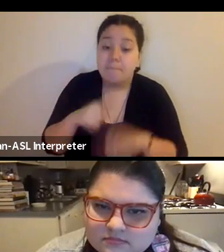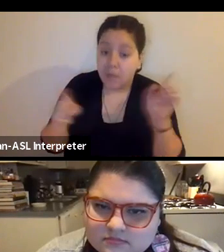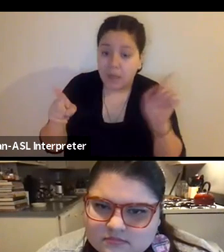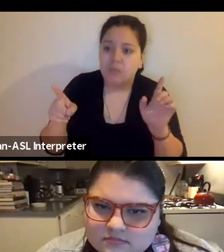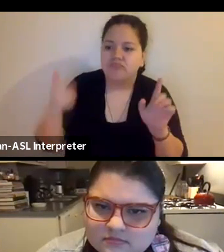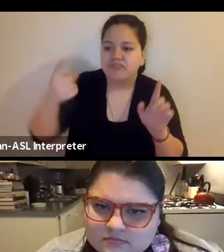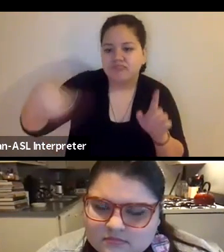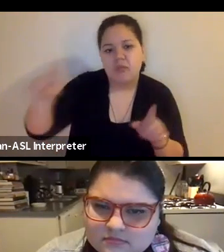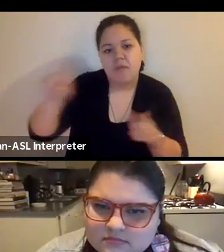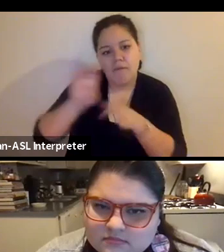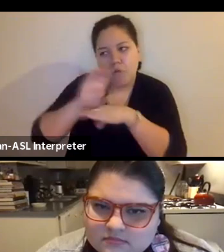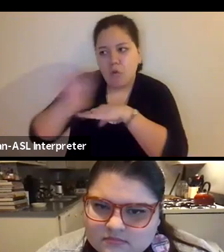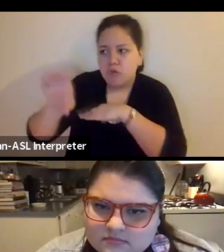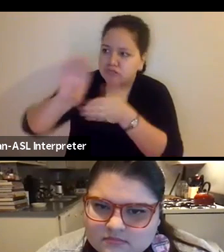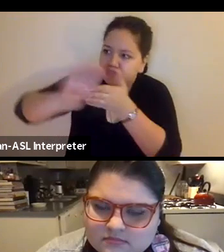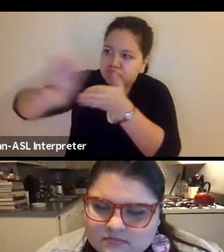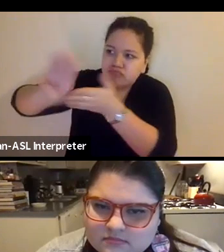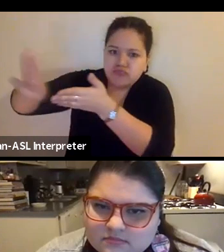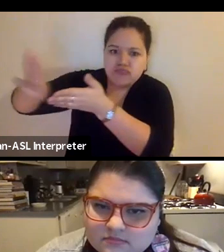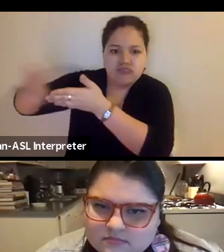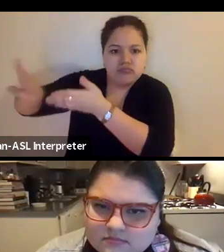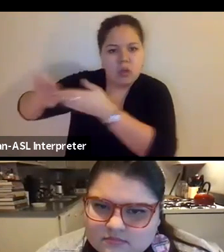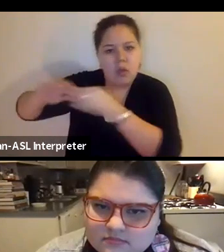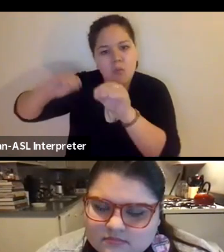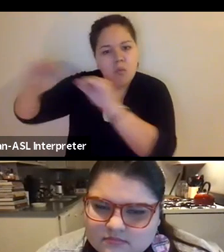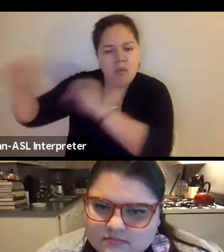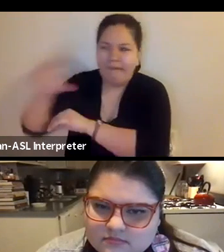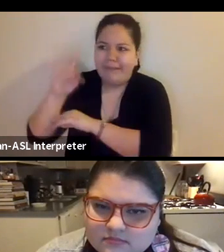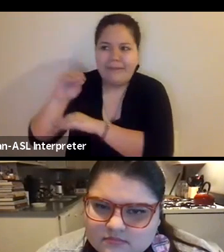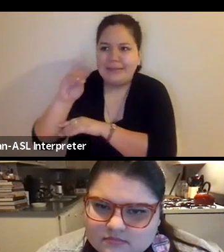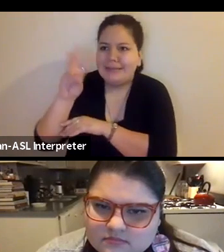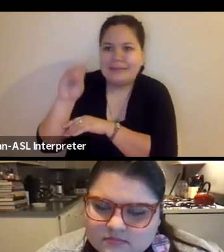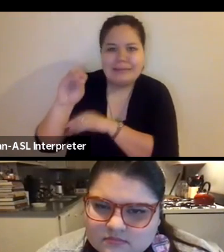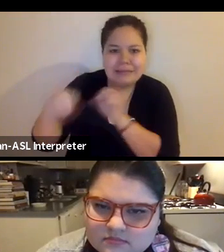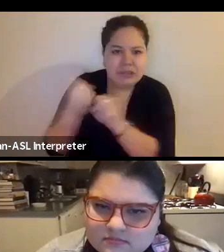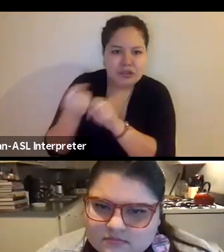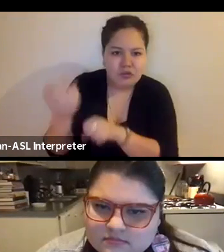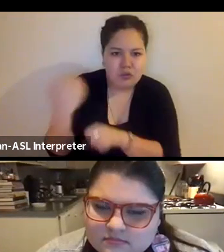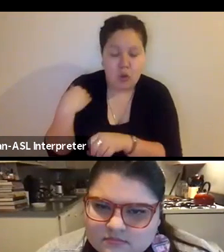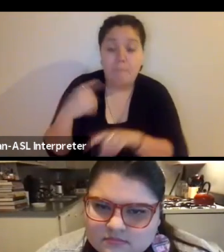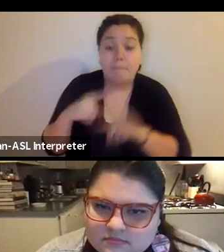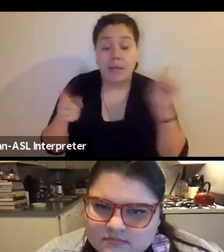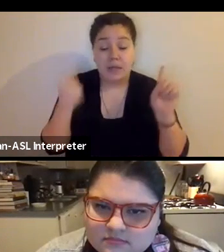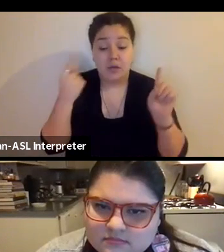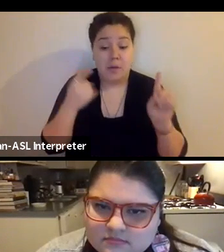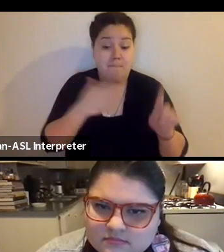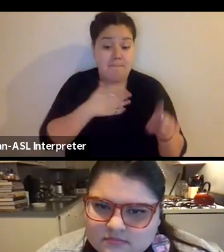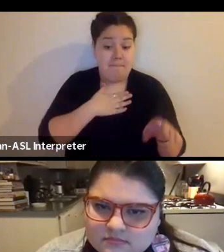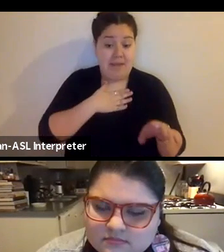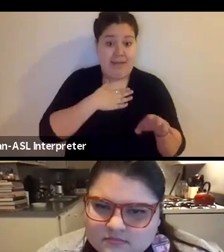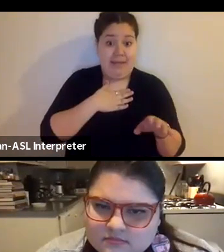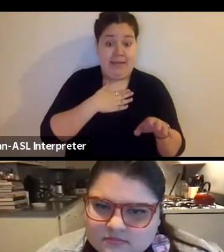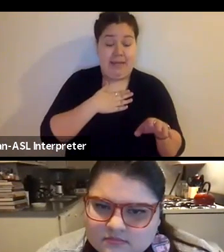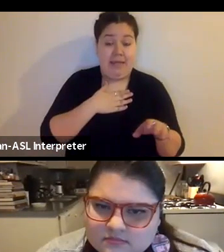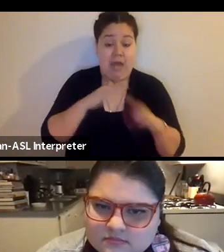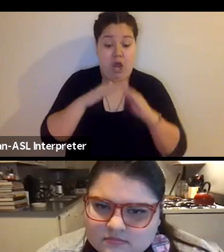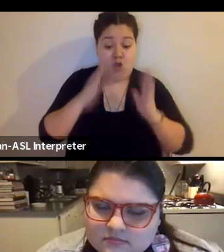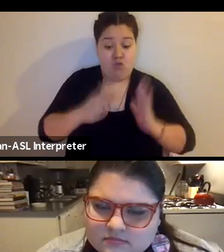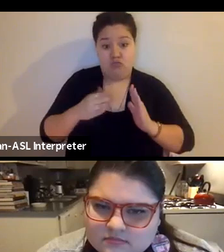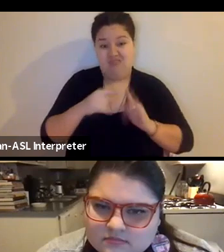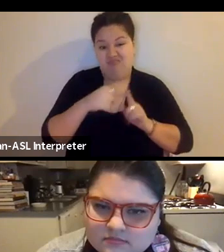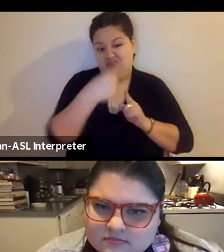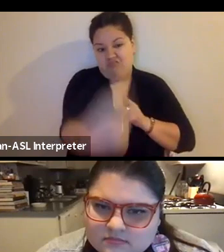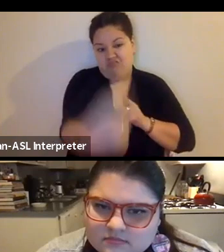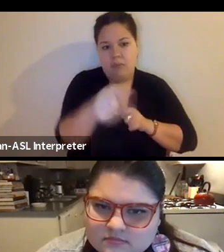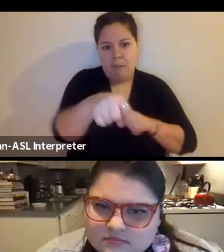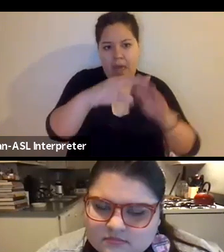or 60 years ago. And my neighbor across the street still remembers some of those families or the kids of